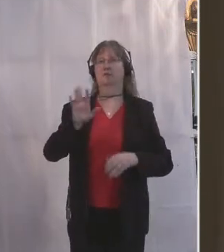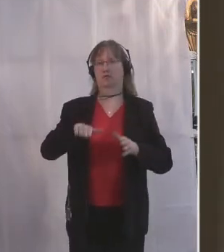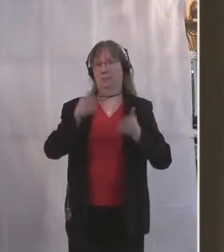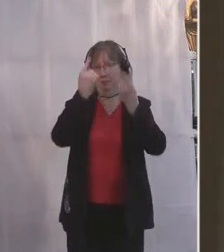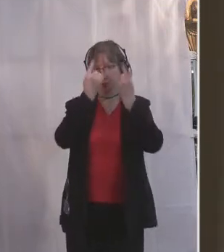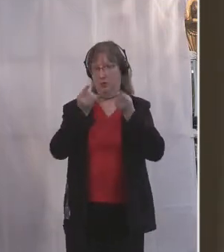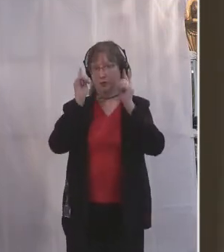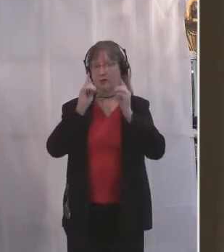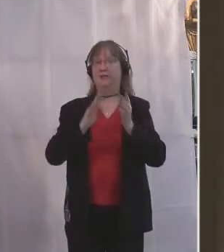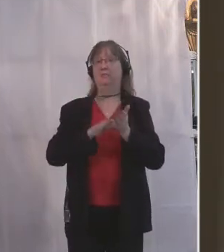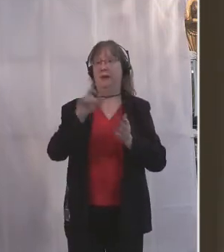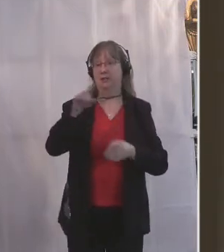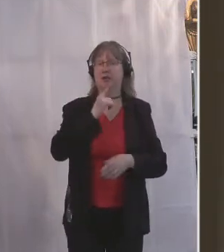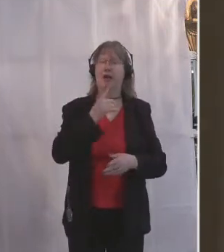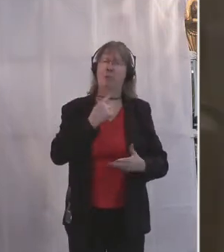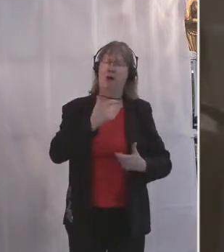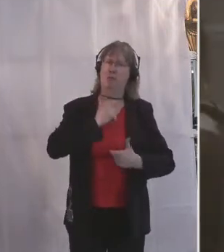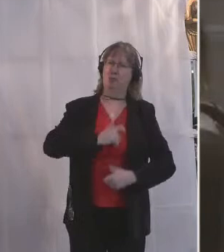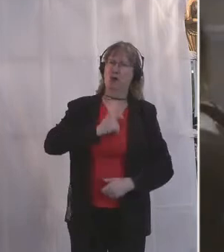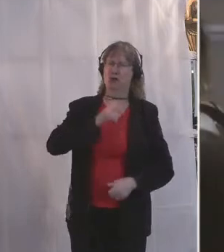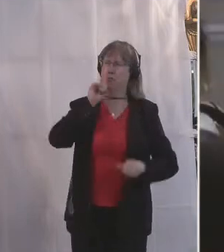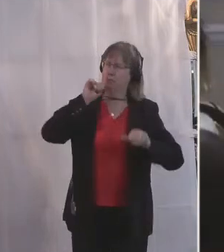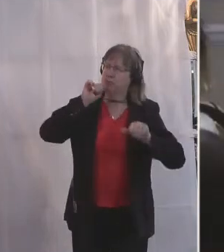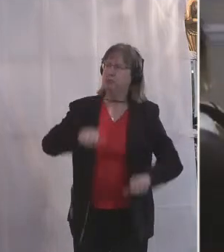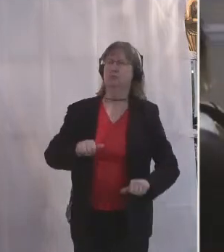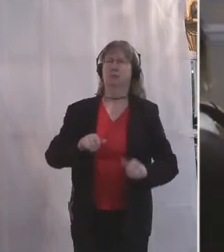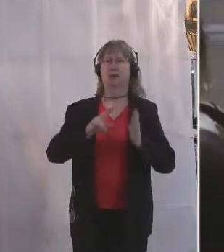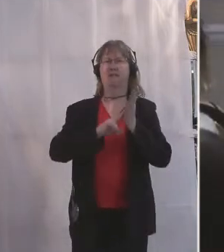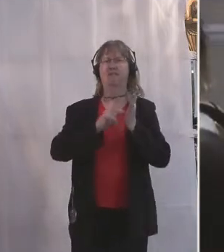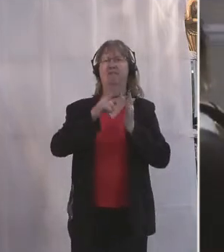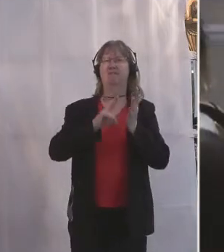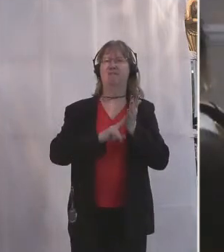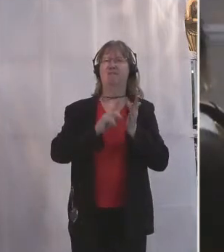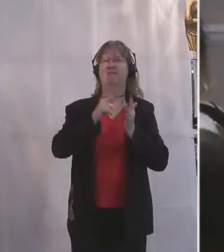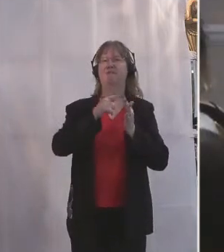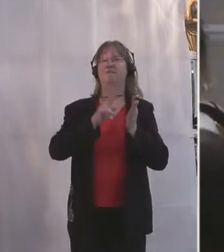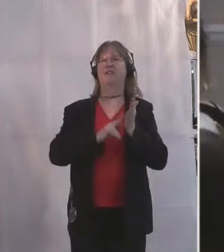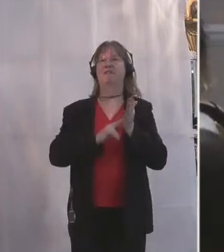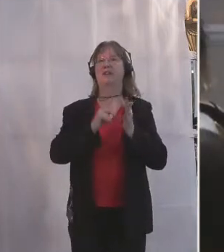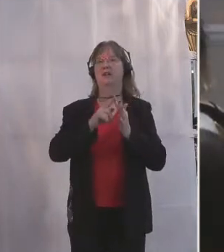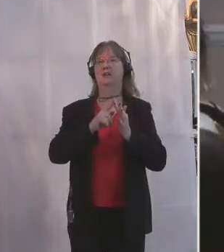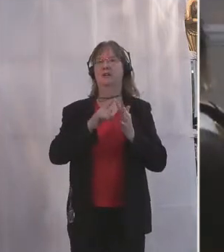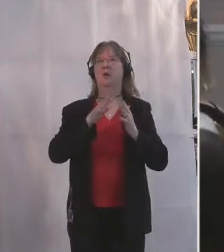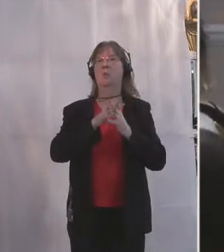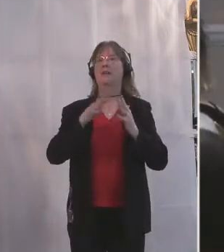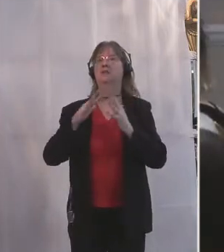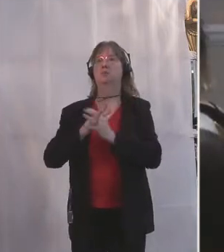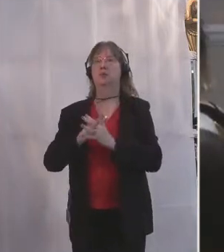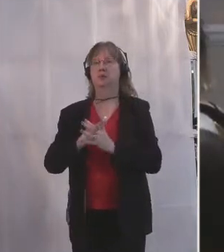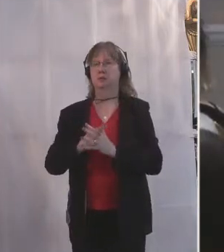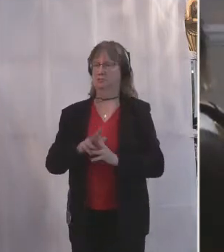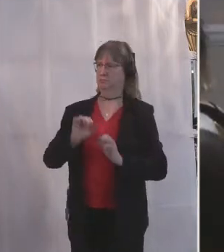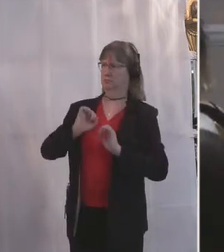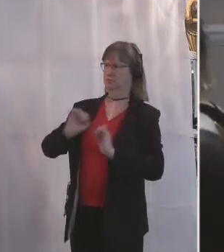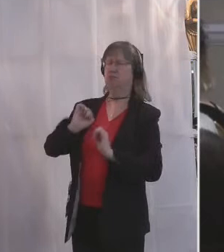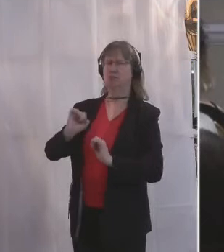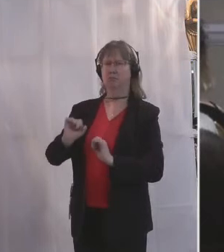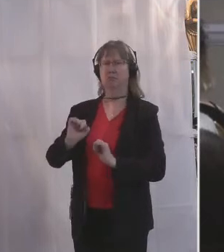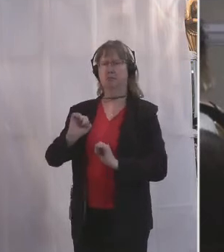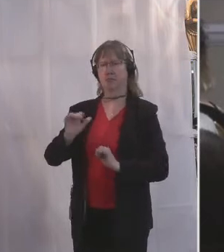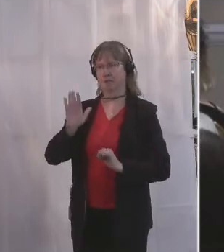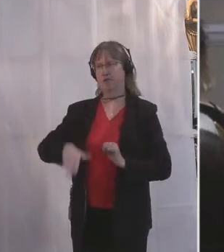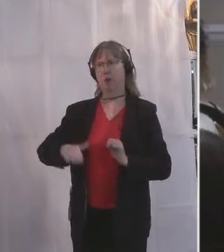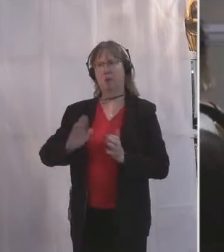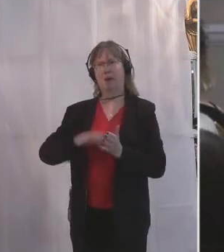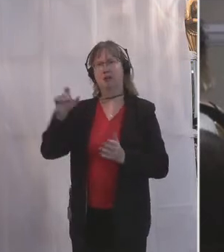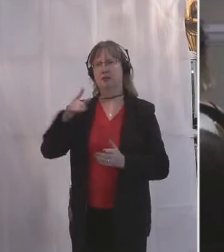my personal creative hero, Vivienne Westwood, as a proud northern woman, a different kind of innovation, but pivoting in the middle of her life from being